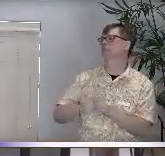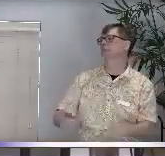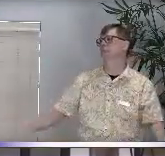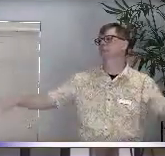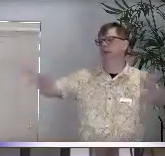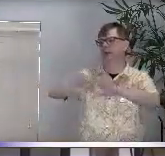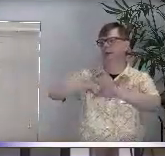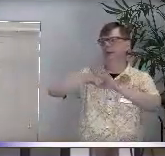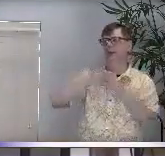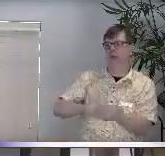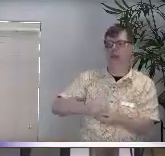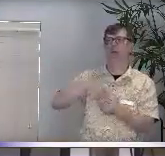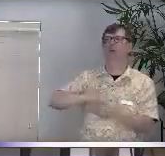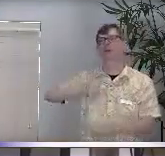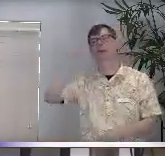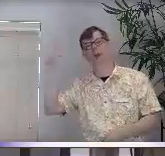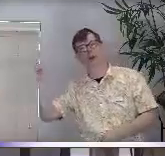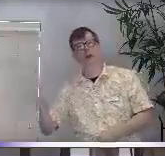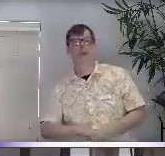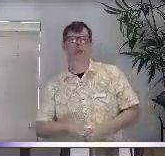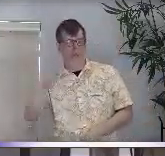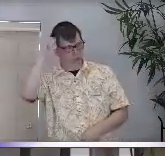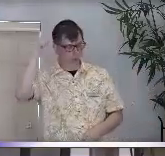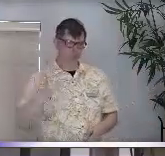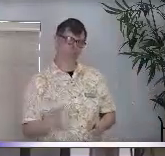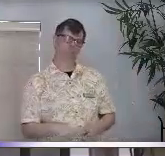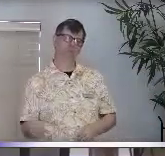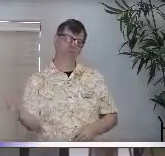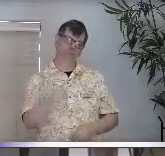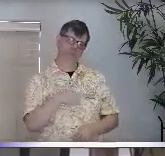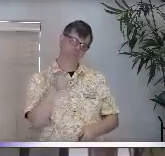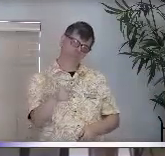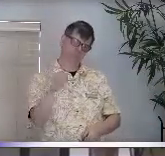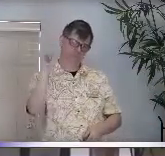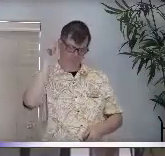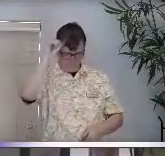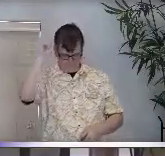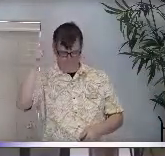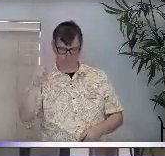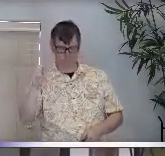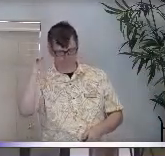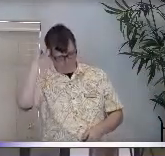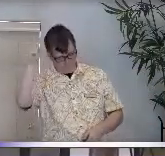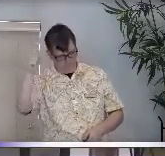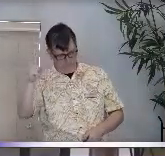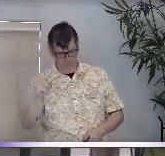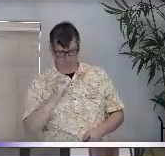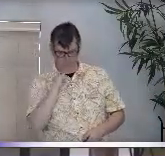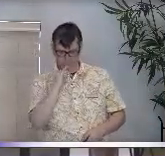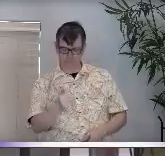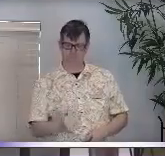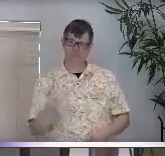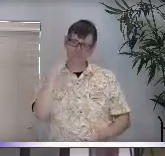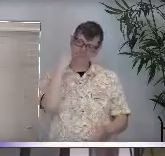others, what's important to us. It's important to know what's important to you. And it's important to understand that that is